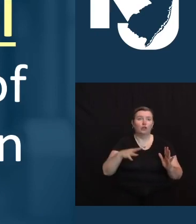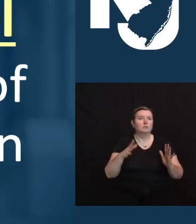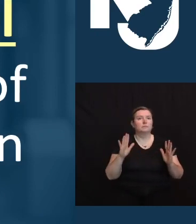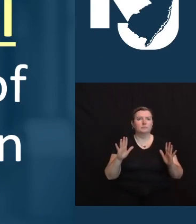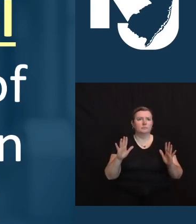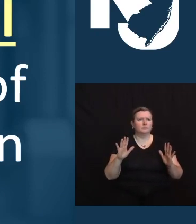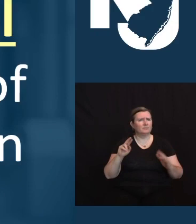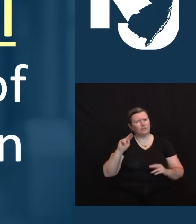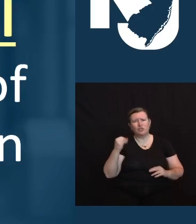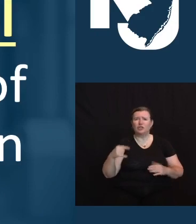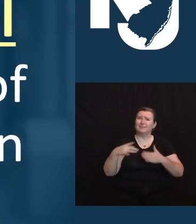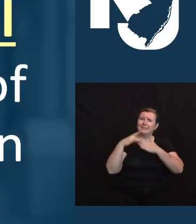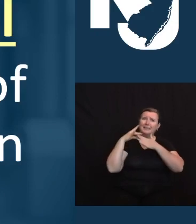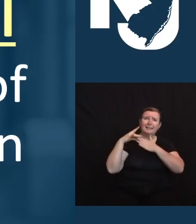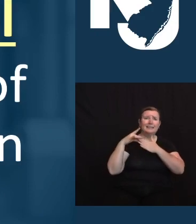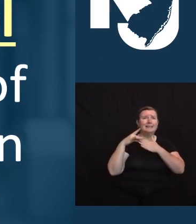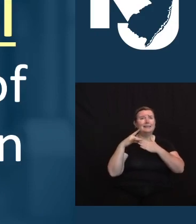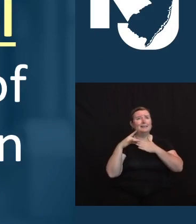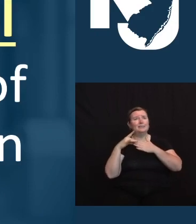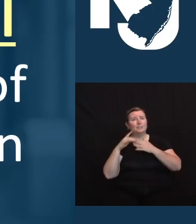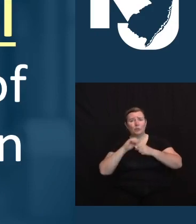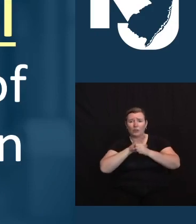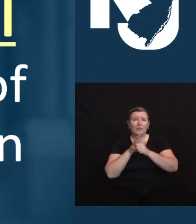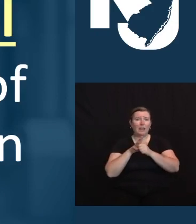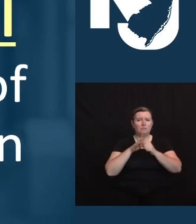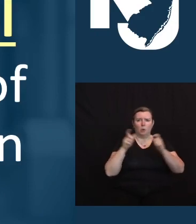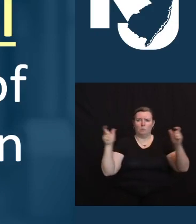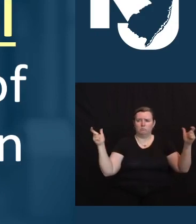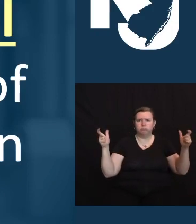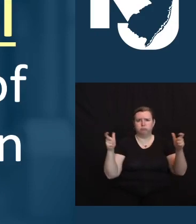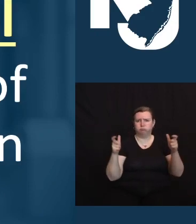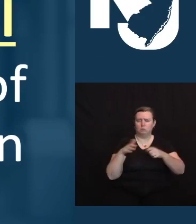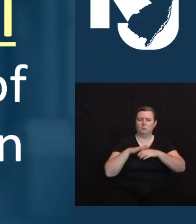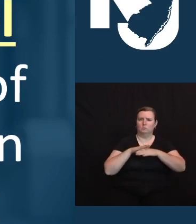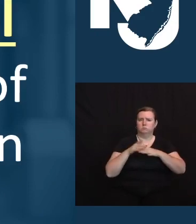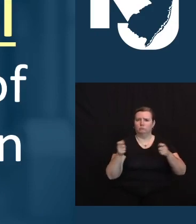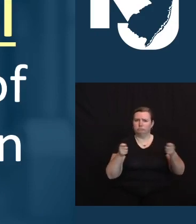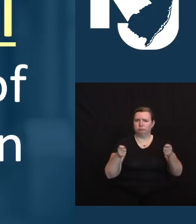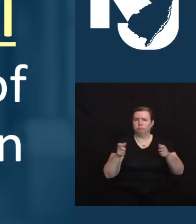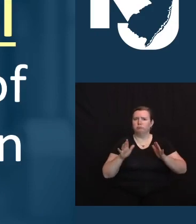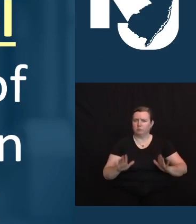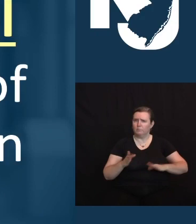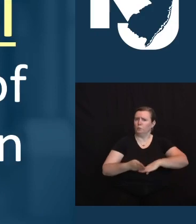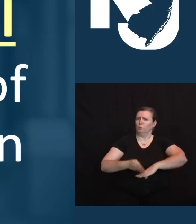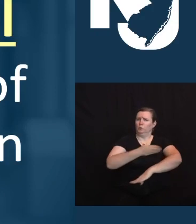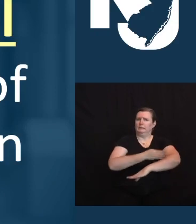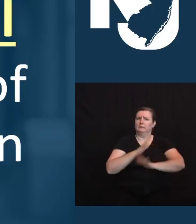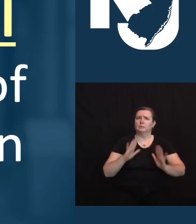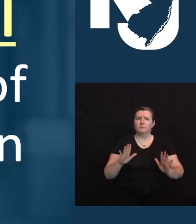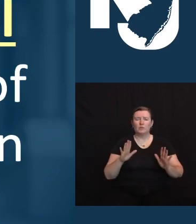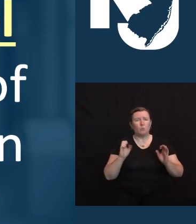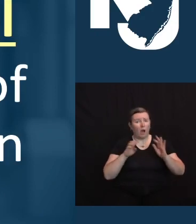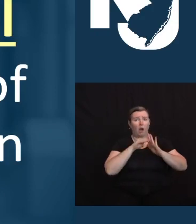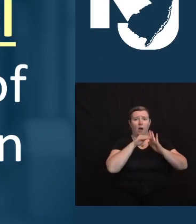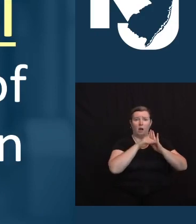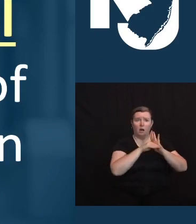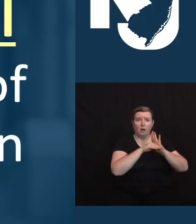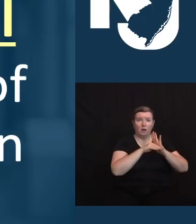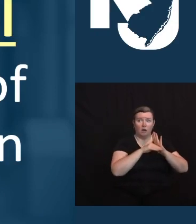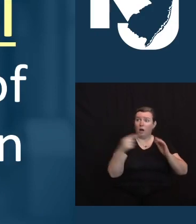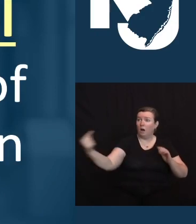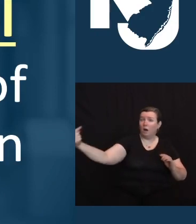effort to mitigate this pandemic, and we cannot have this work undone by anyone who was in a known hotspot and may